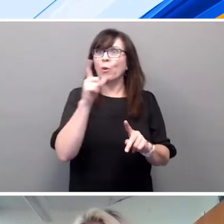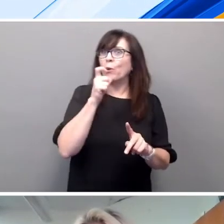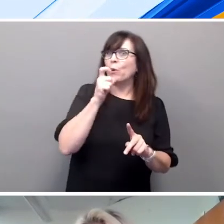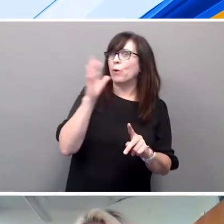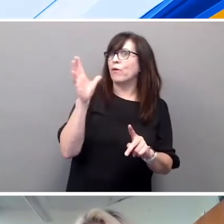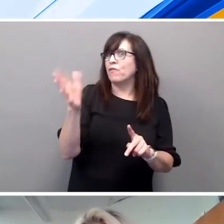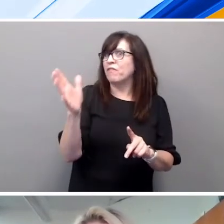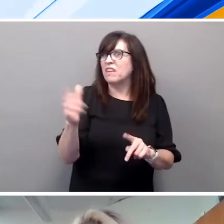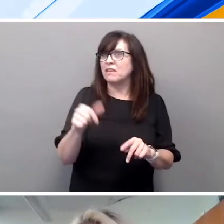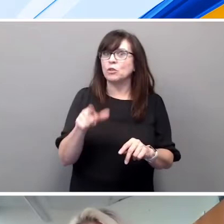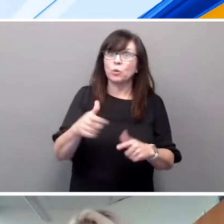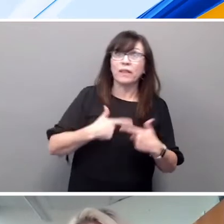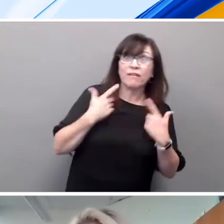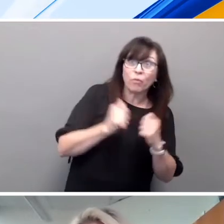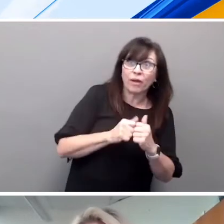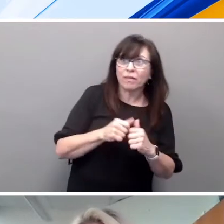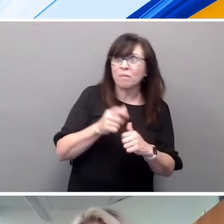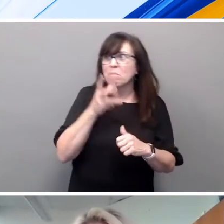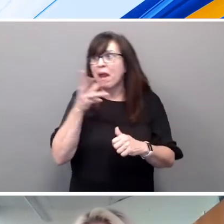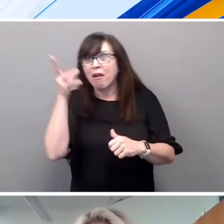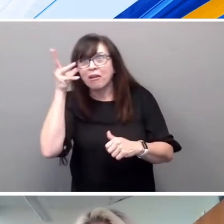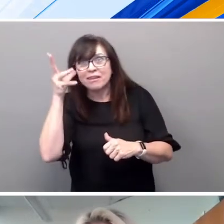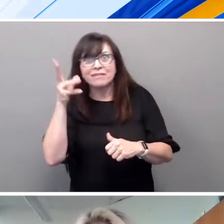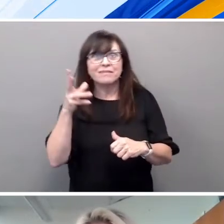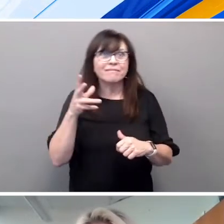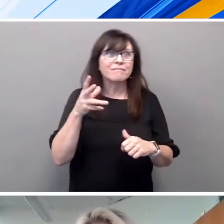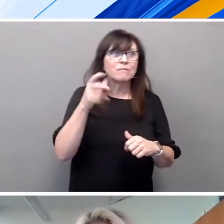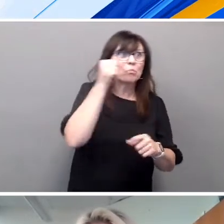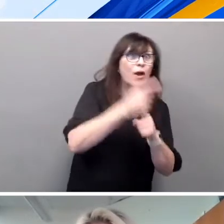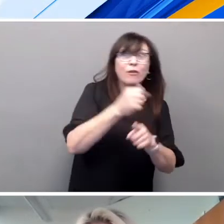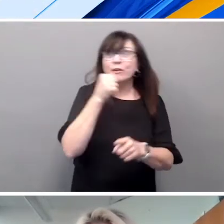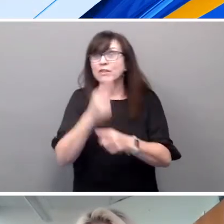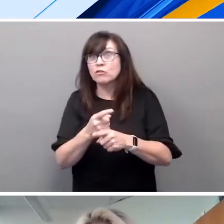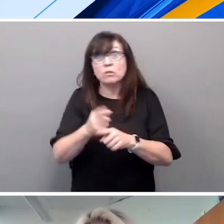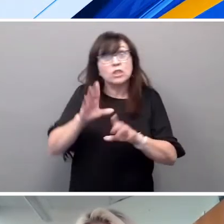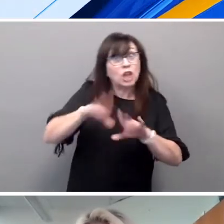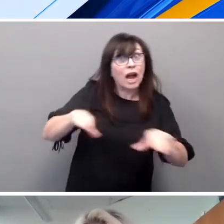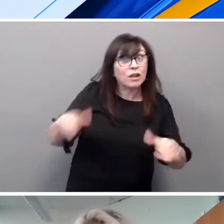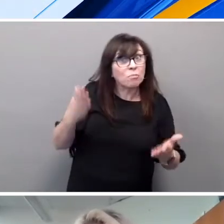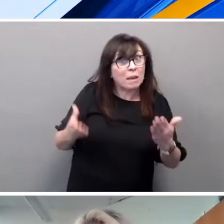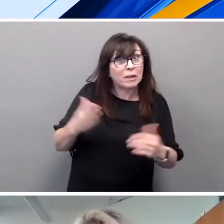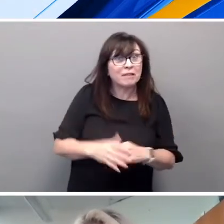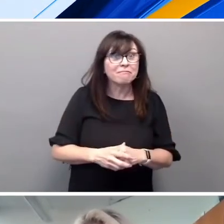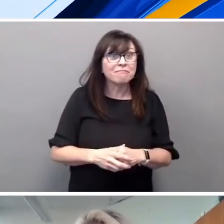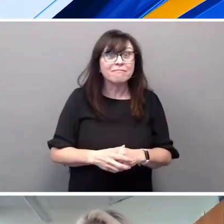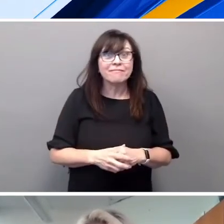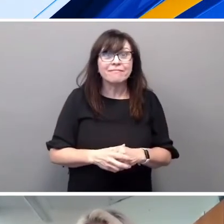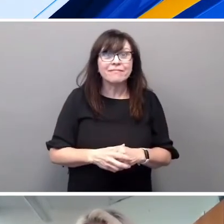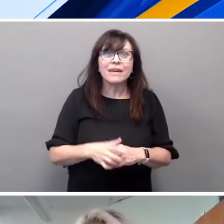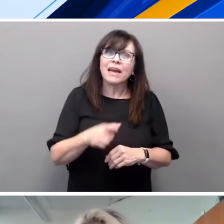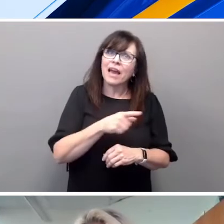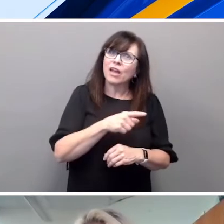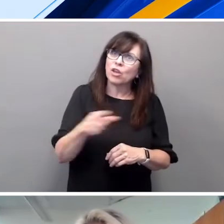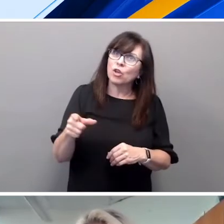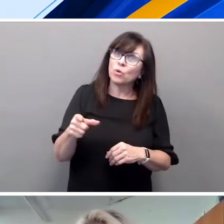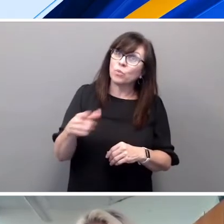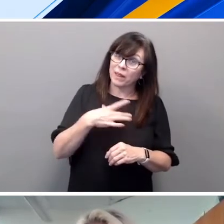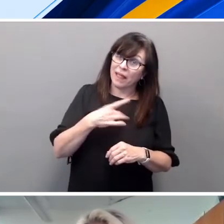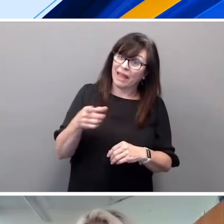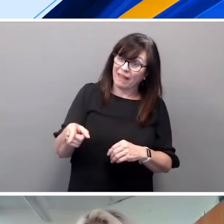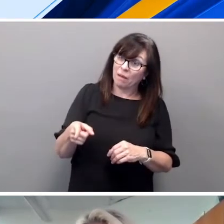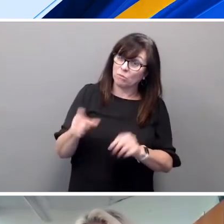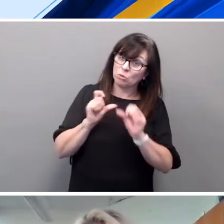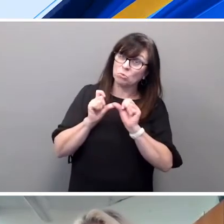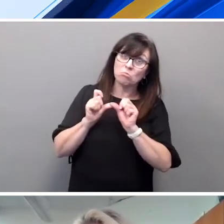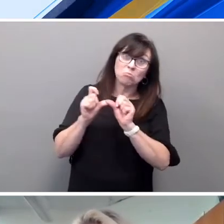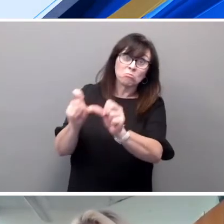parent, or a brother or sister, or a child for that matter, and you would like them to be